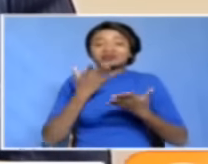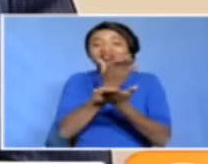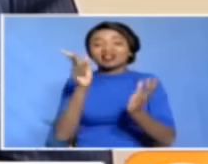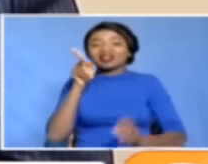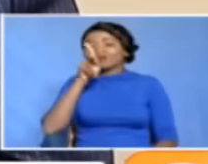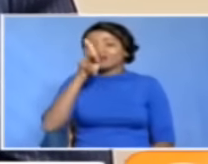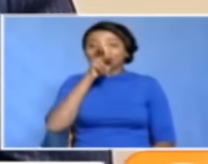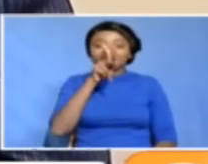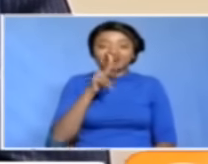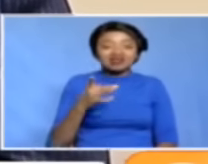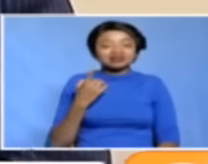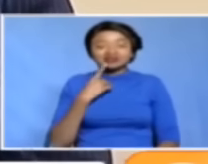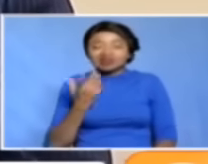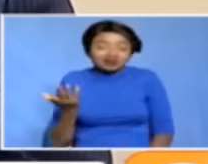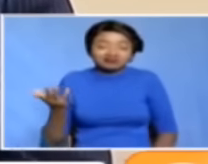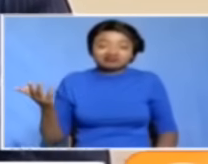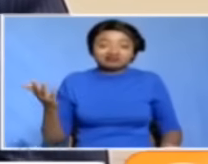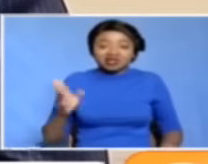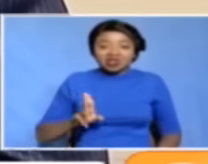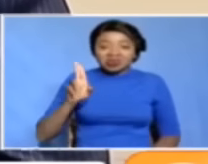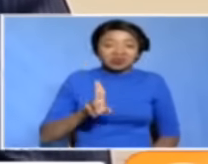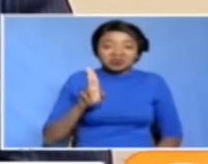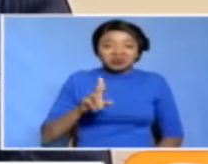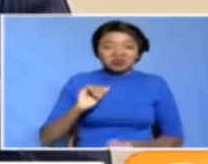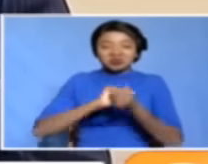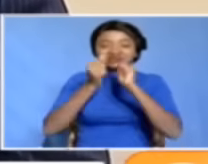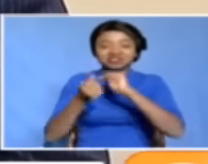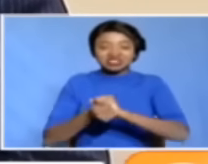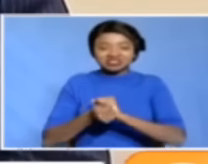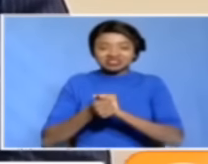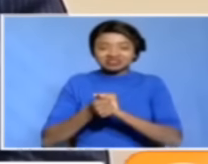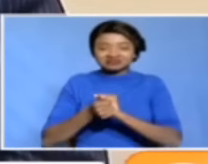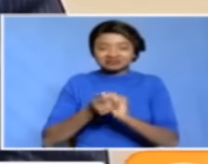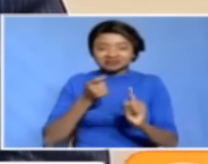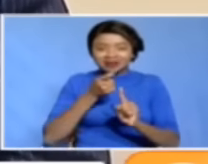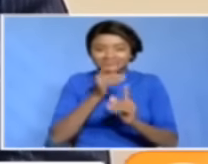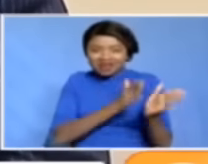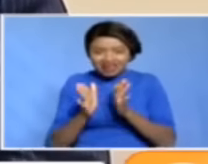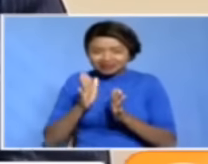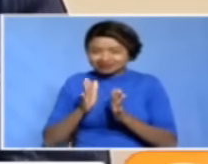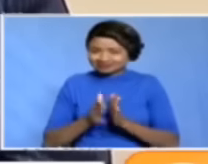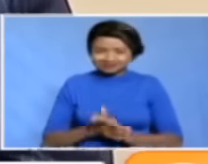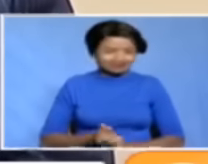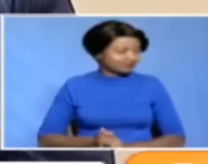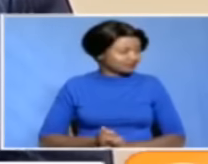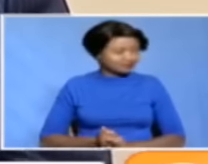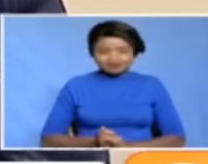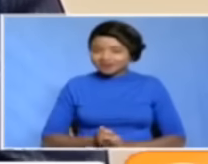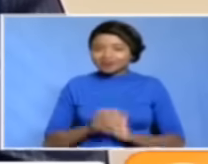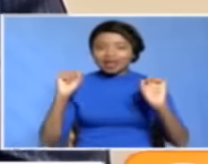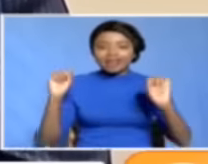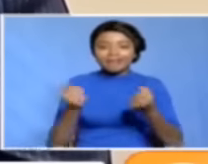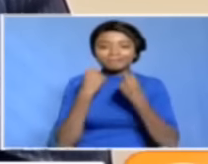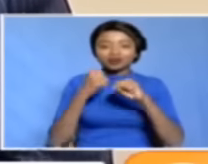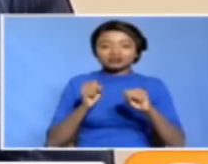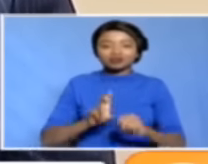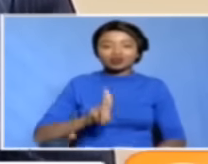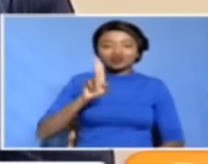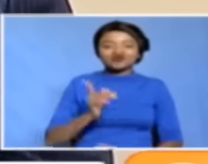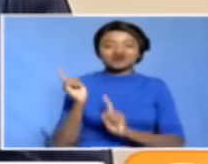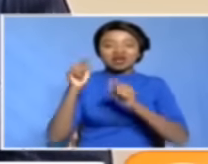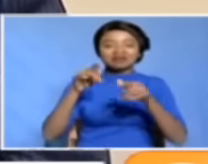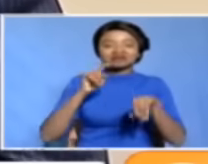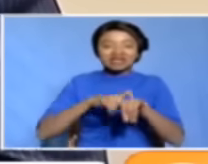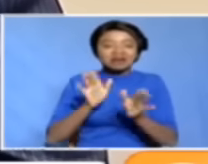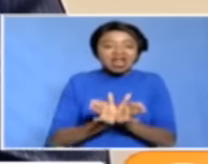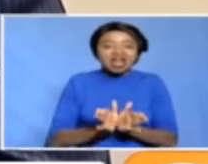saying that the president has changed tactic, the president doesn't need to go to a political rally or to a